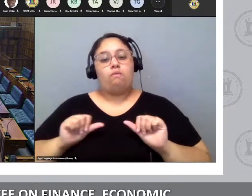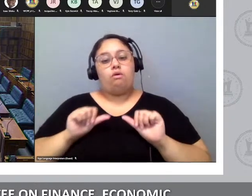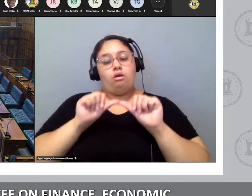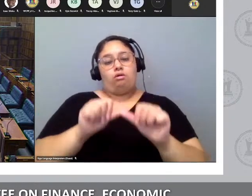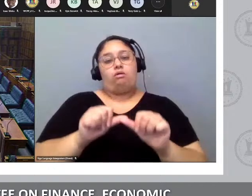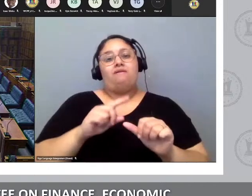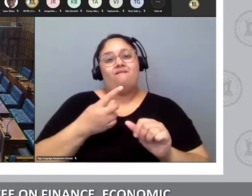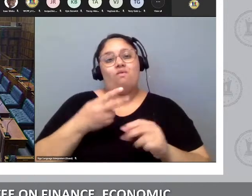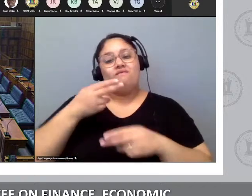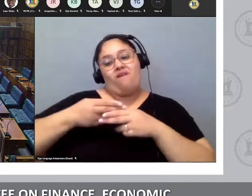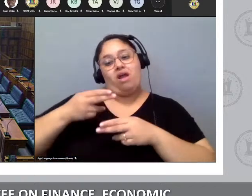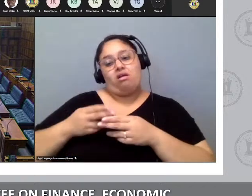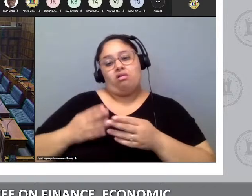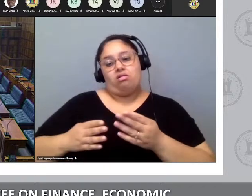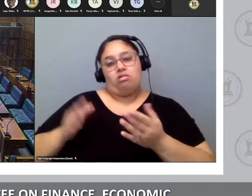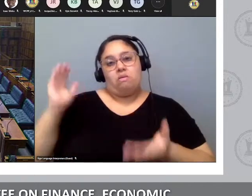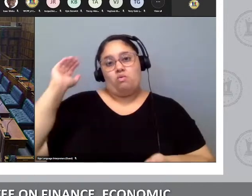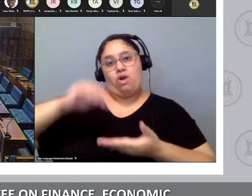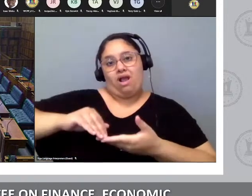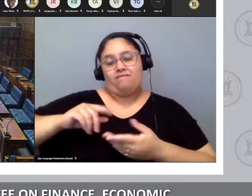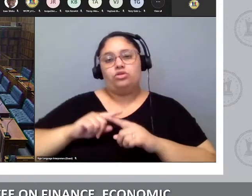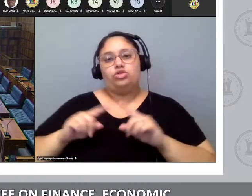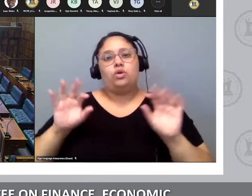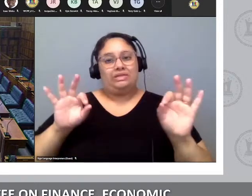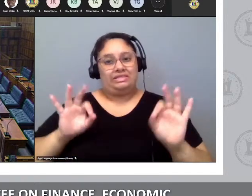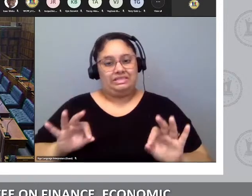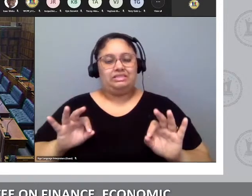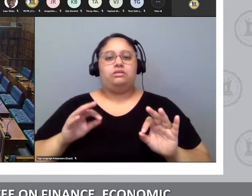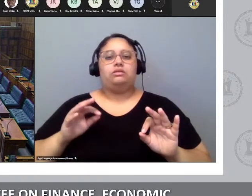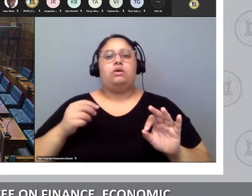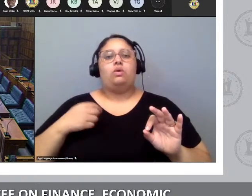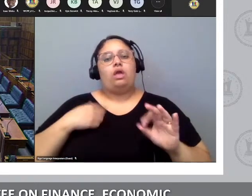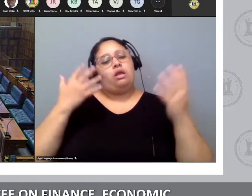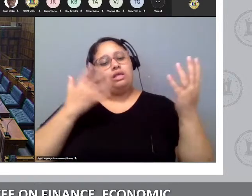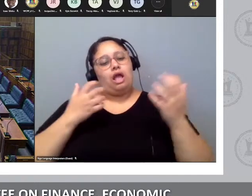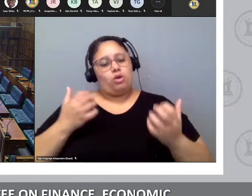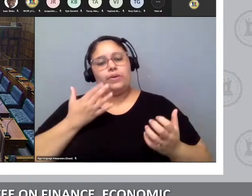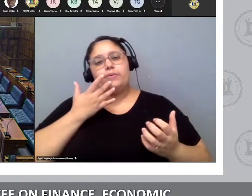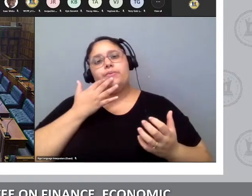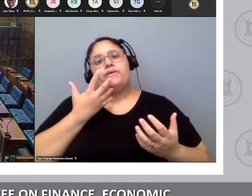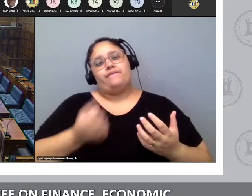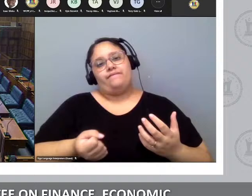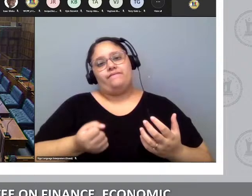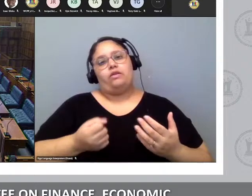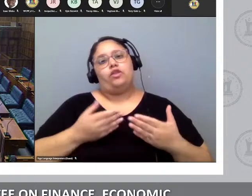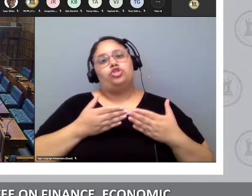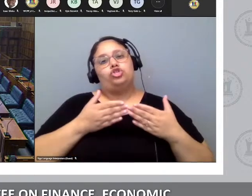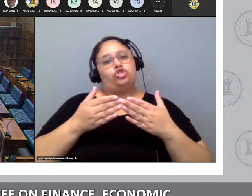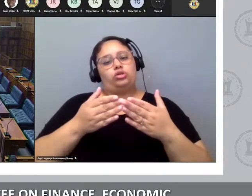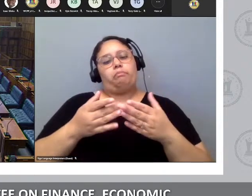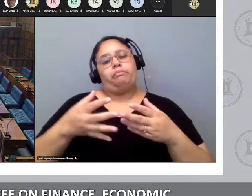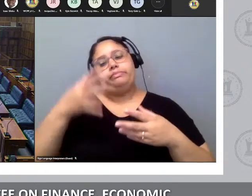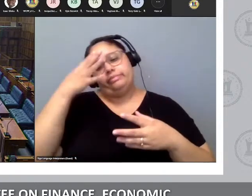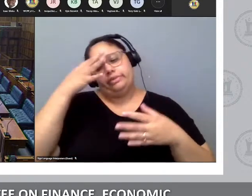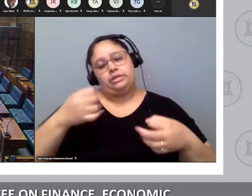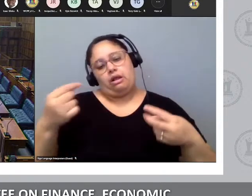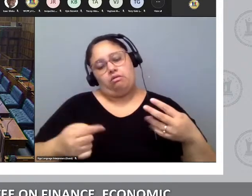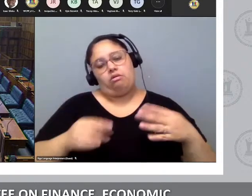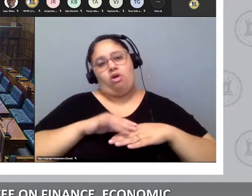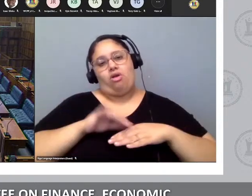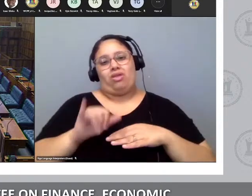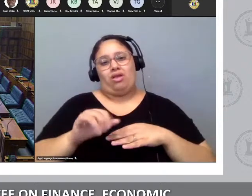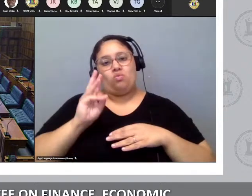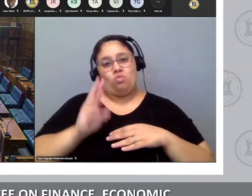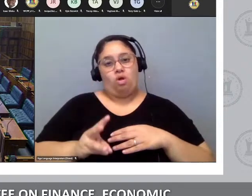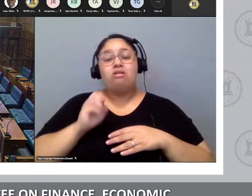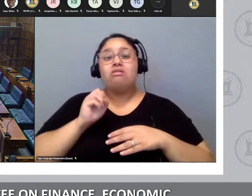to the final destination and I think those are the the calculated risks that the shipping line would make over and above that